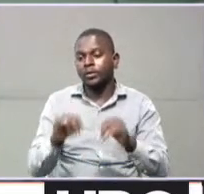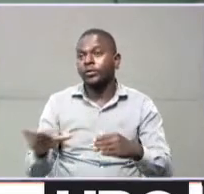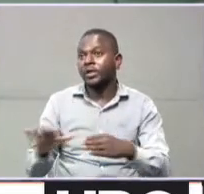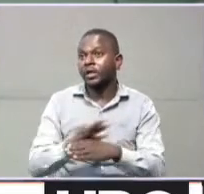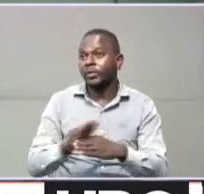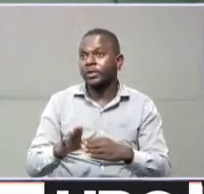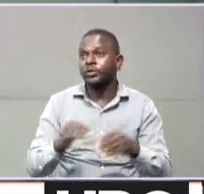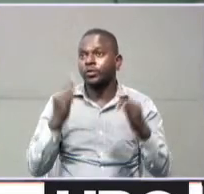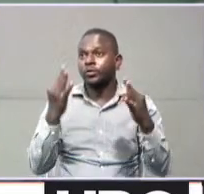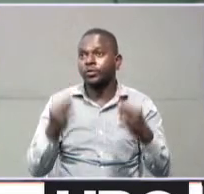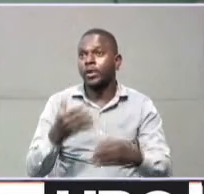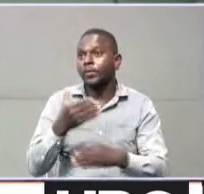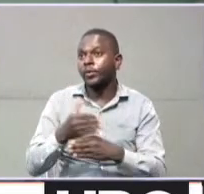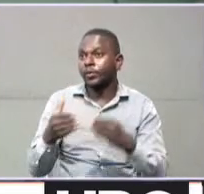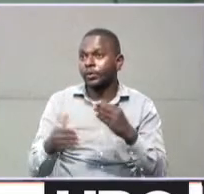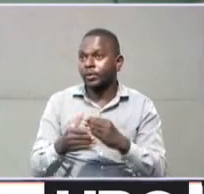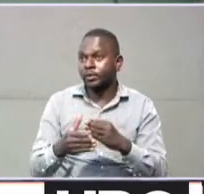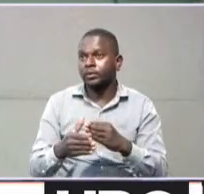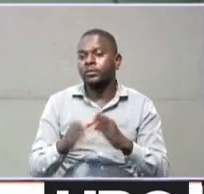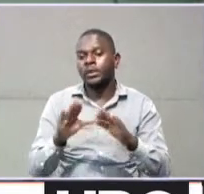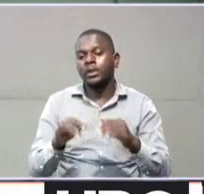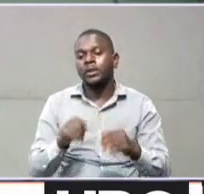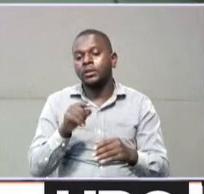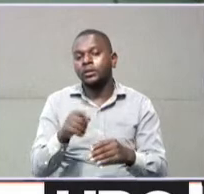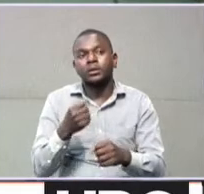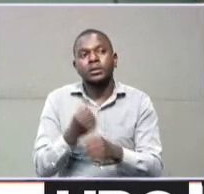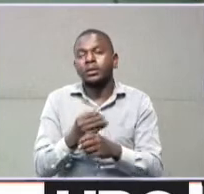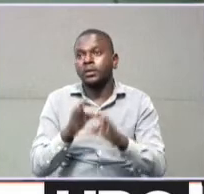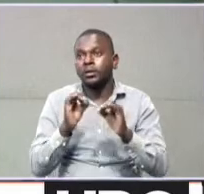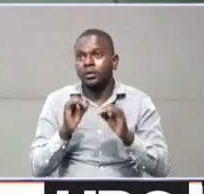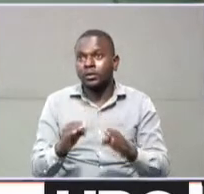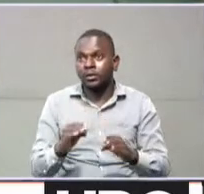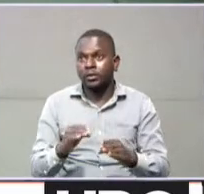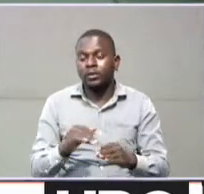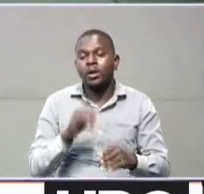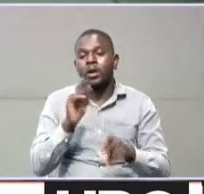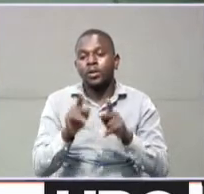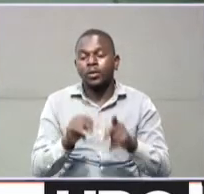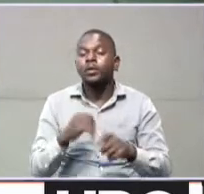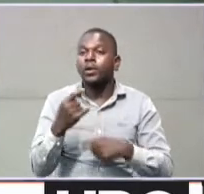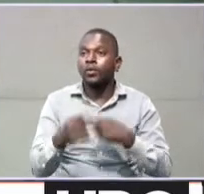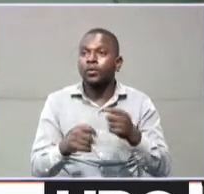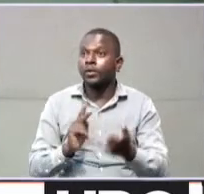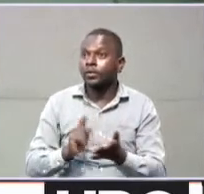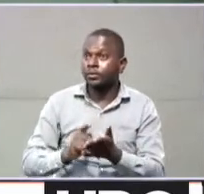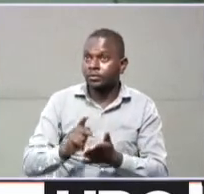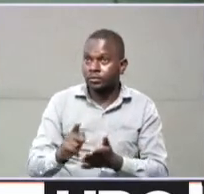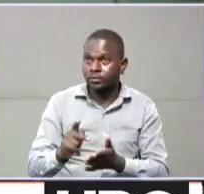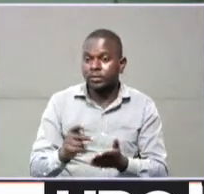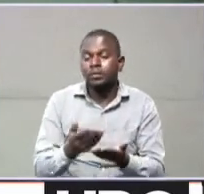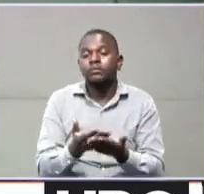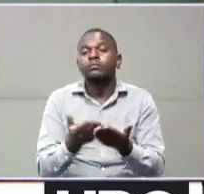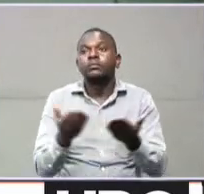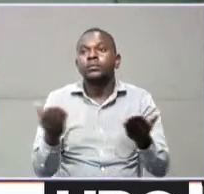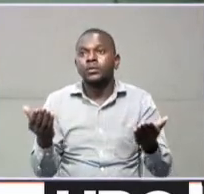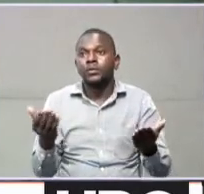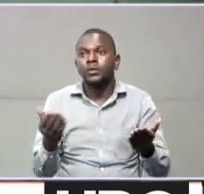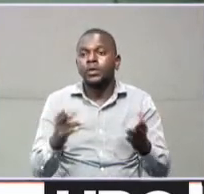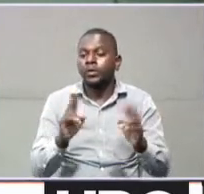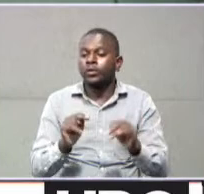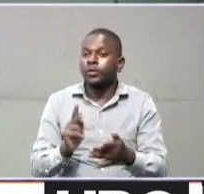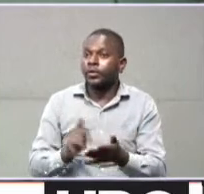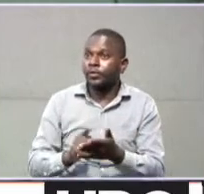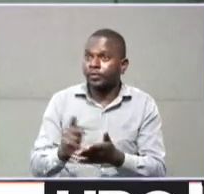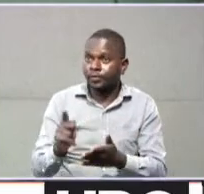structures this has not been done the case in the case of citizens continue to pay even where they shouldn't uh be